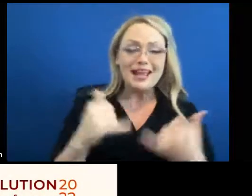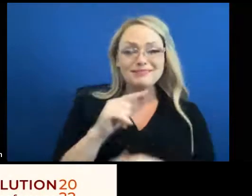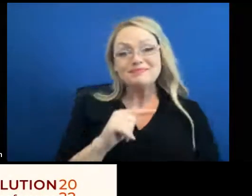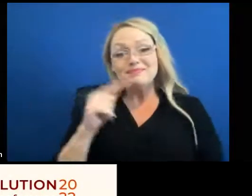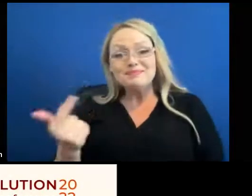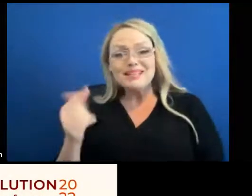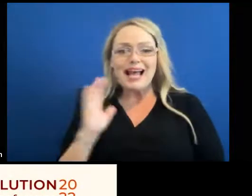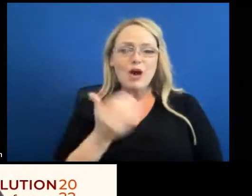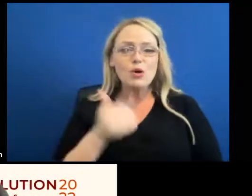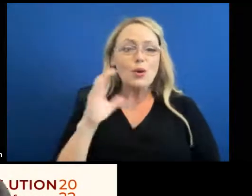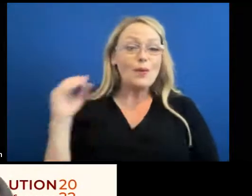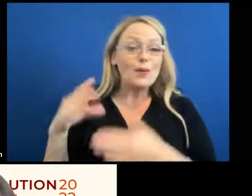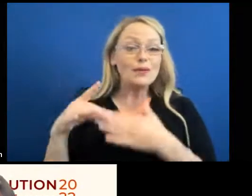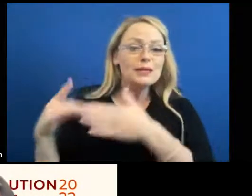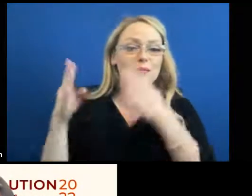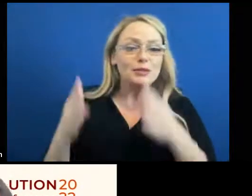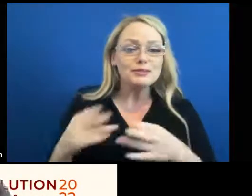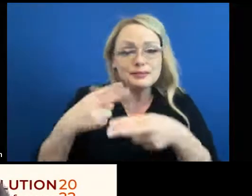Brittany.